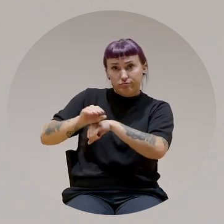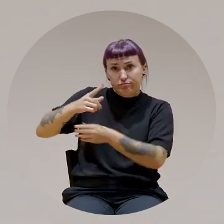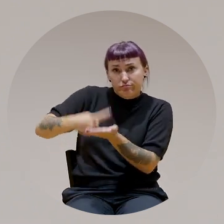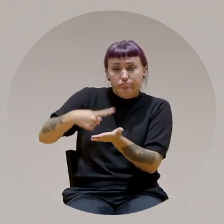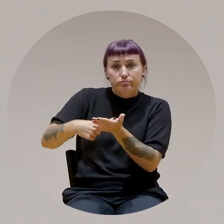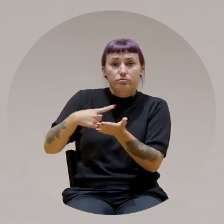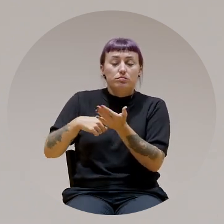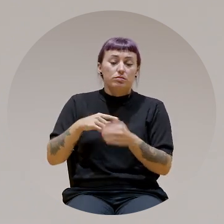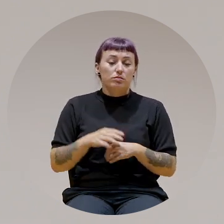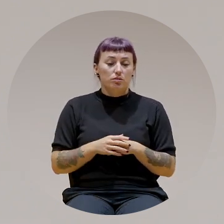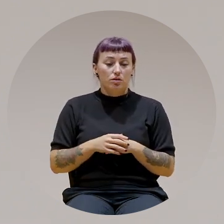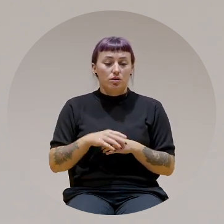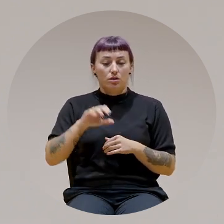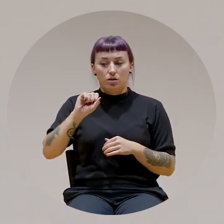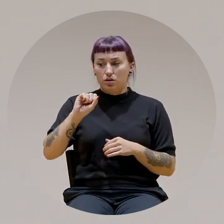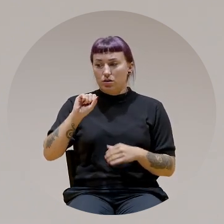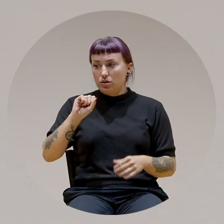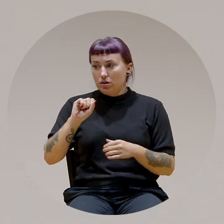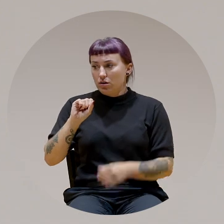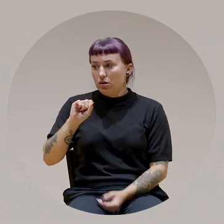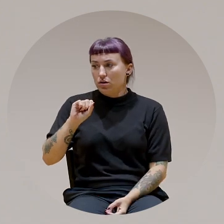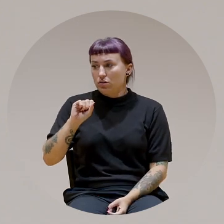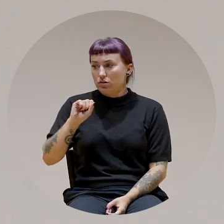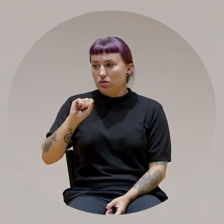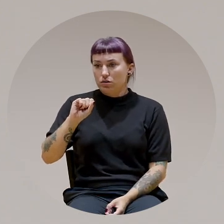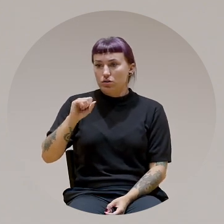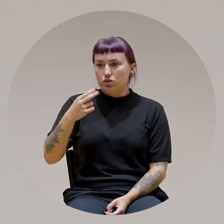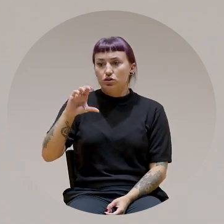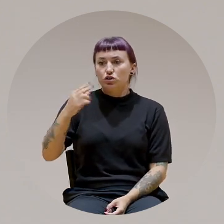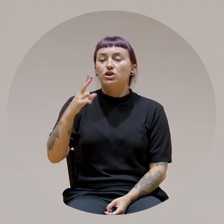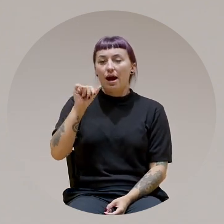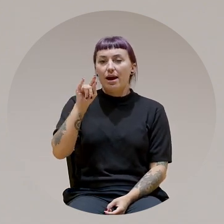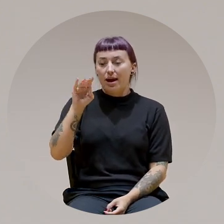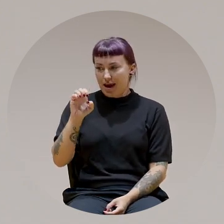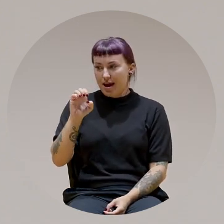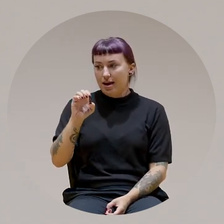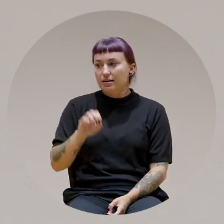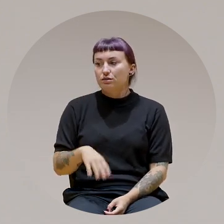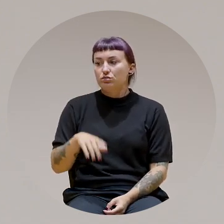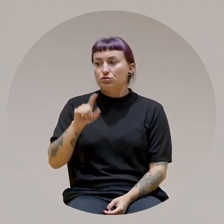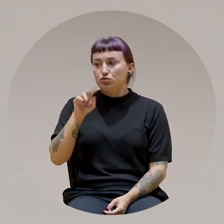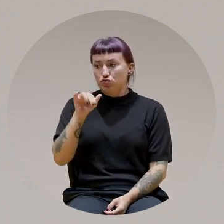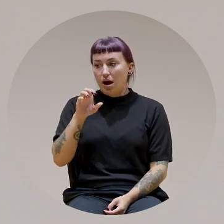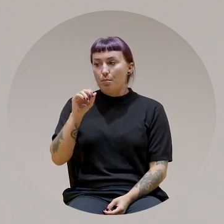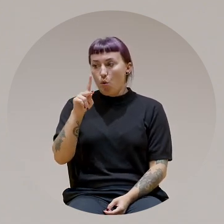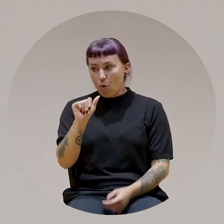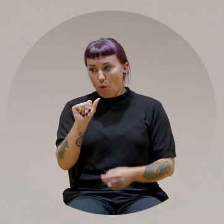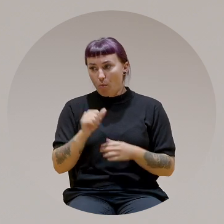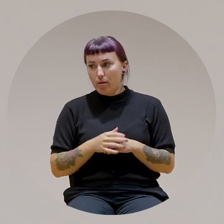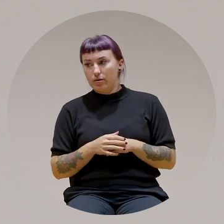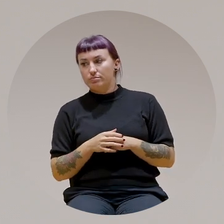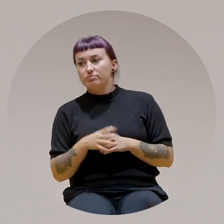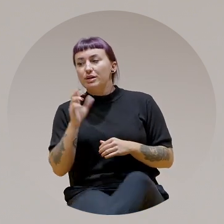consultation that we did with the Cheyenne and Arapaho tribes who are based in Oklahoma. These are items that are not protected, so it's okay